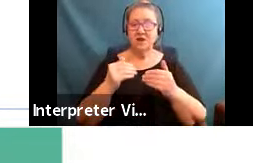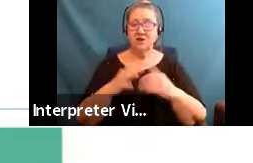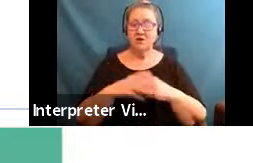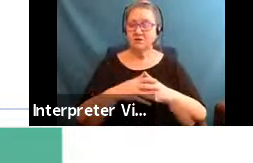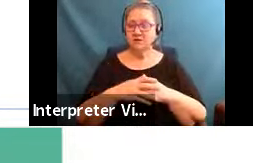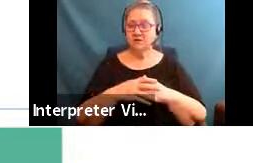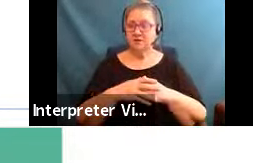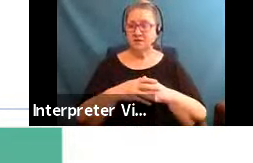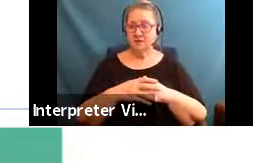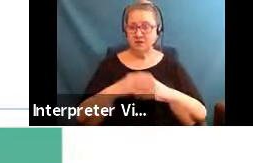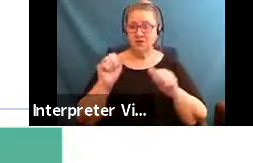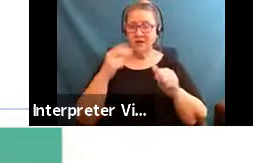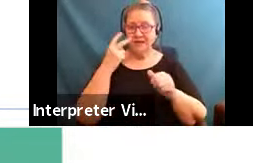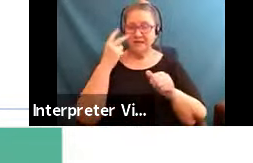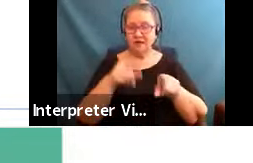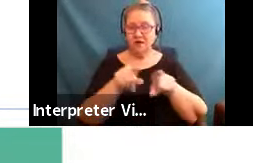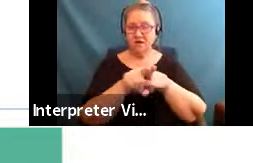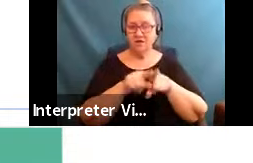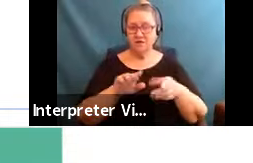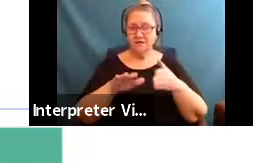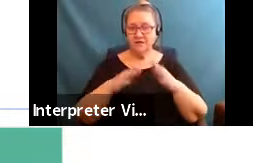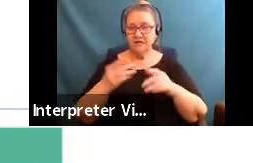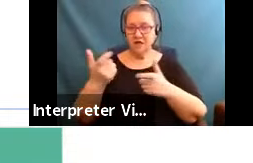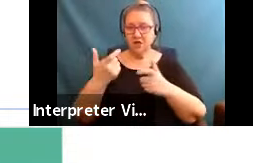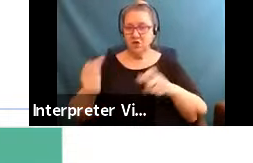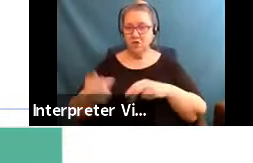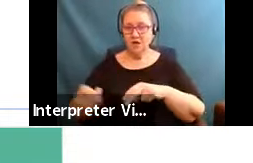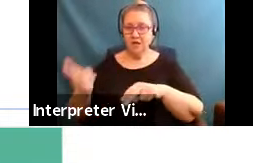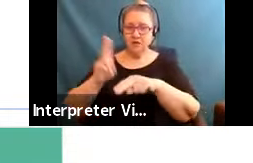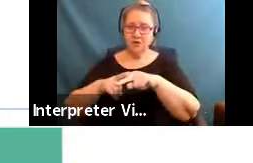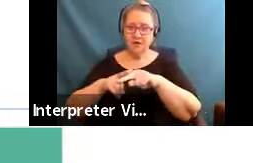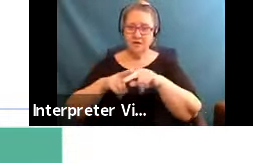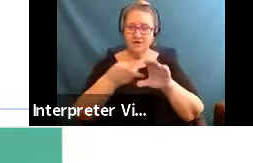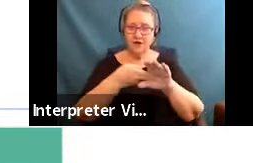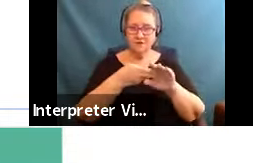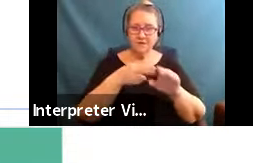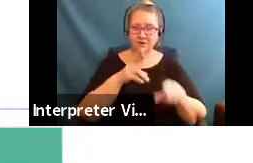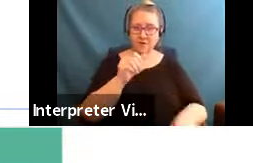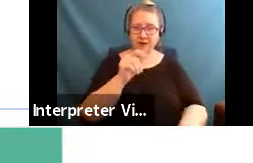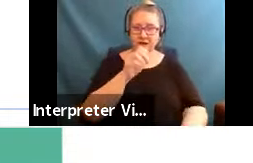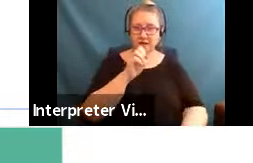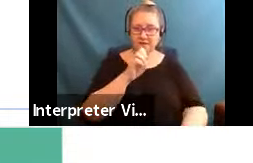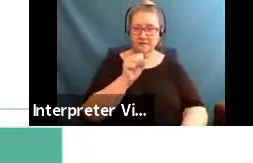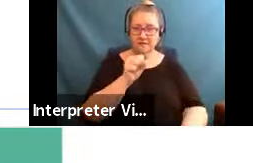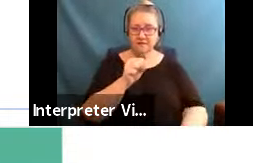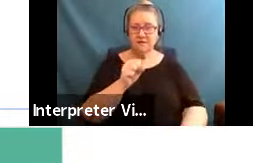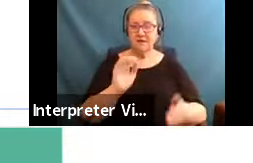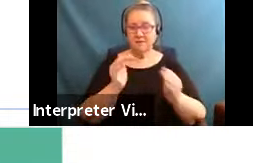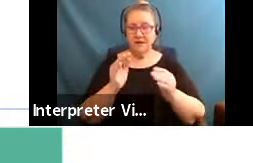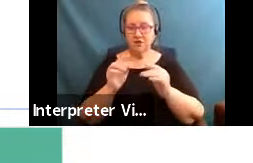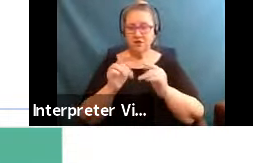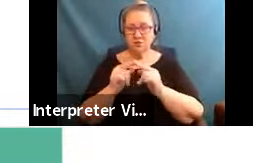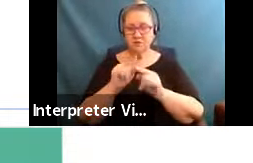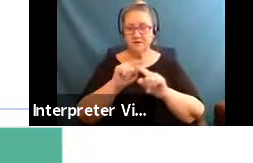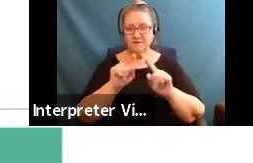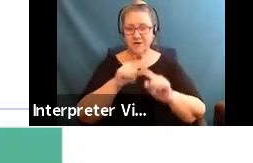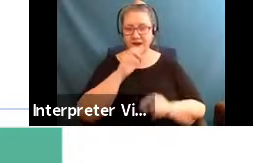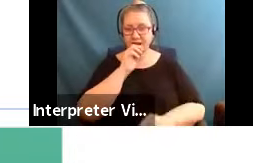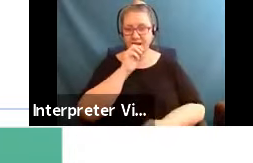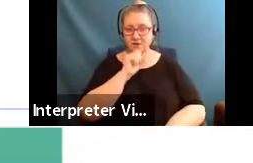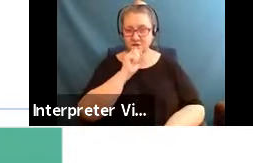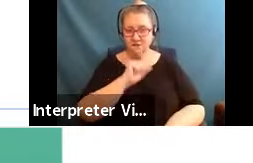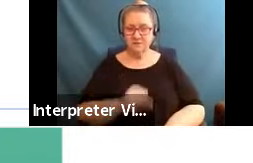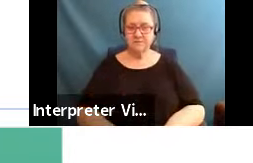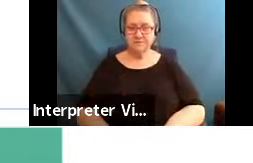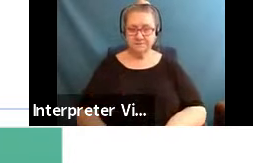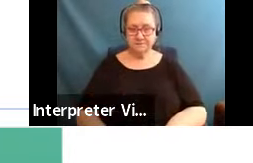for deaths. I think you can also see a huge increase here of hospitalization rates for over 85, over 75, and then over